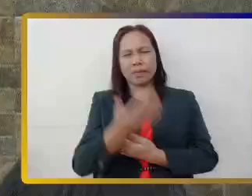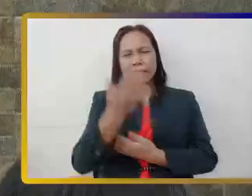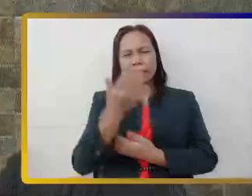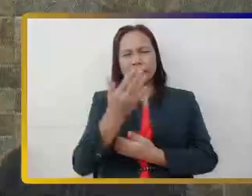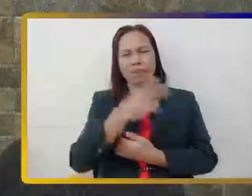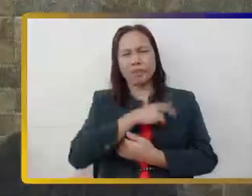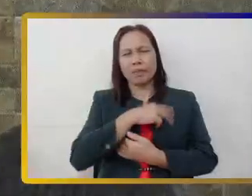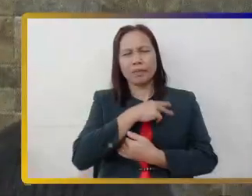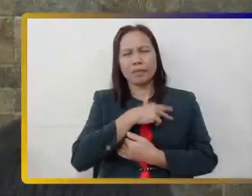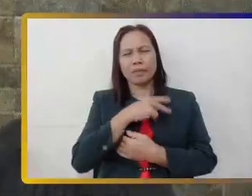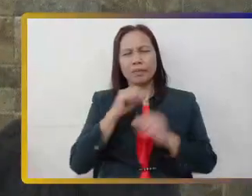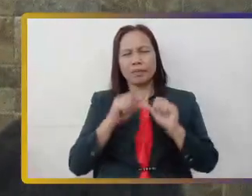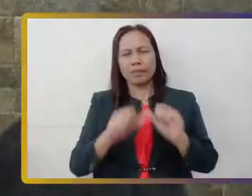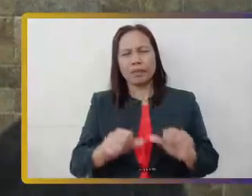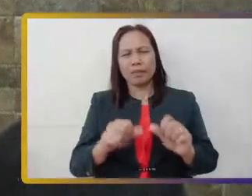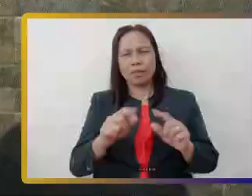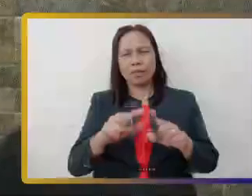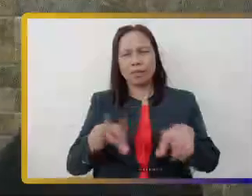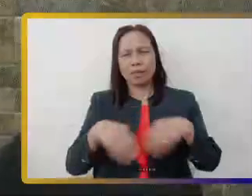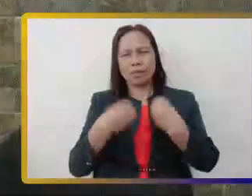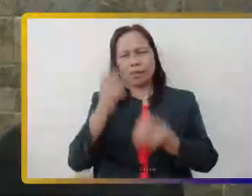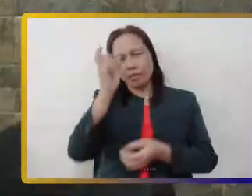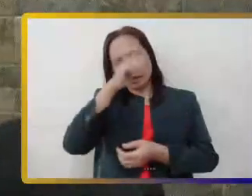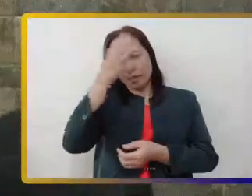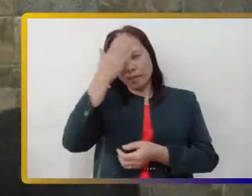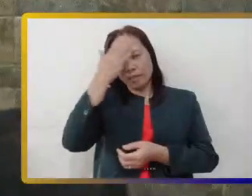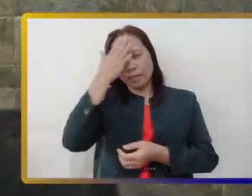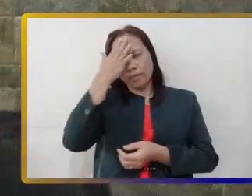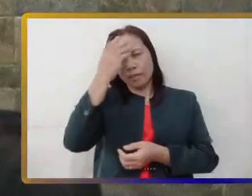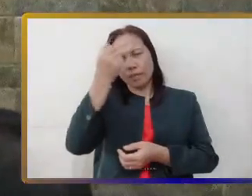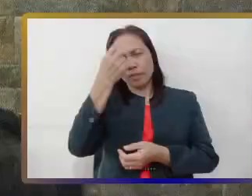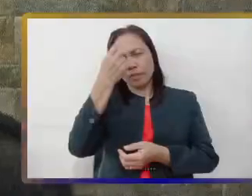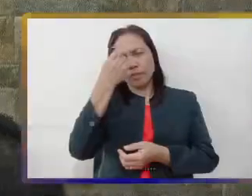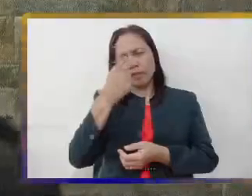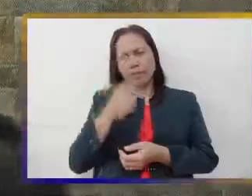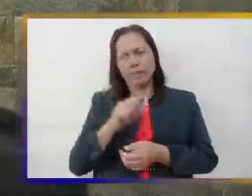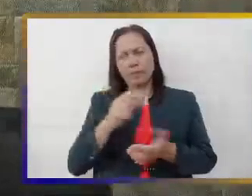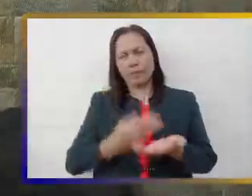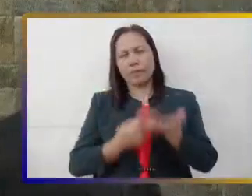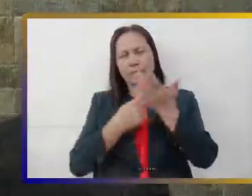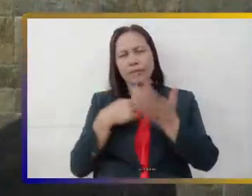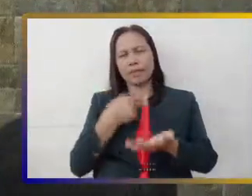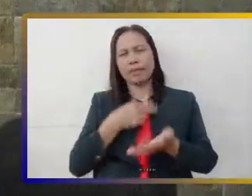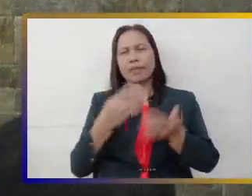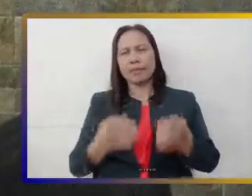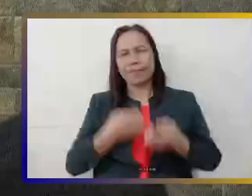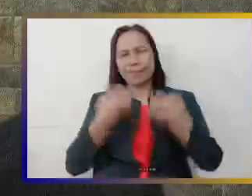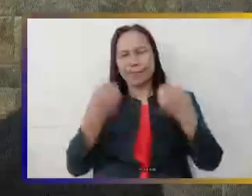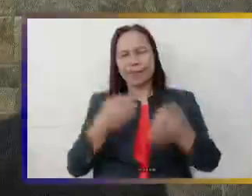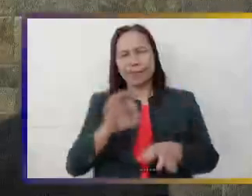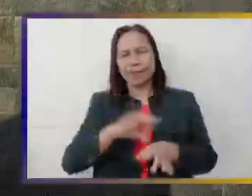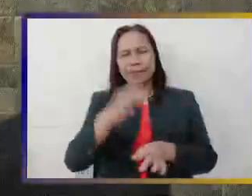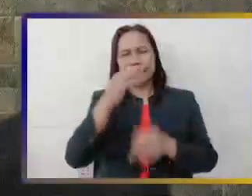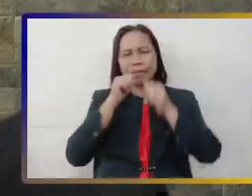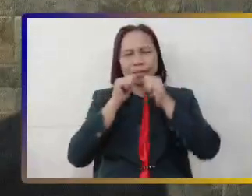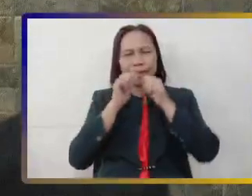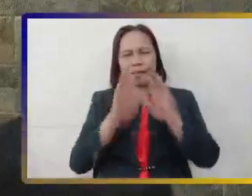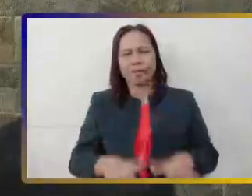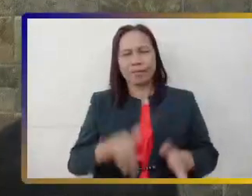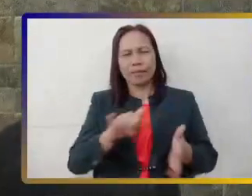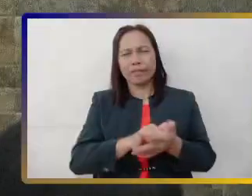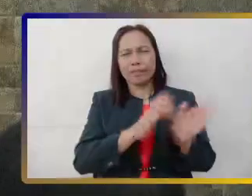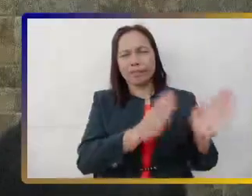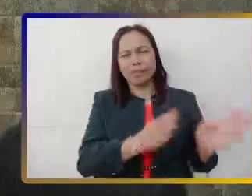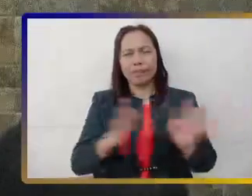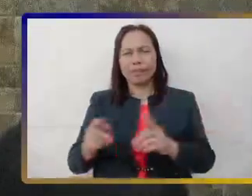and please to give us your wisdom knowledge and understanding God help us to enjoy the spirit blessings that you prepared